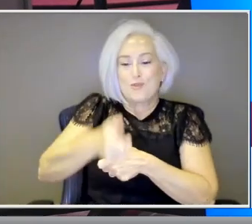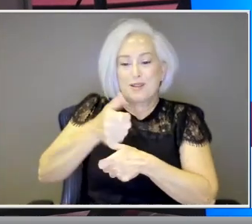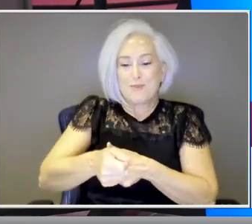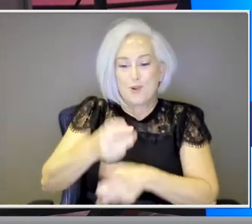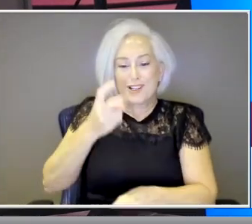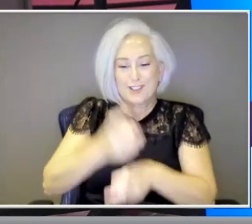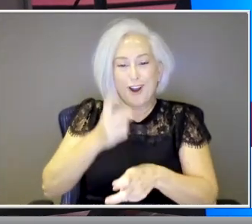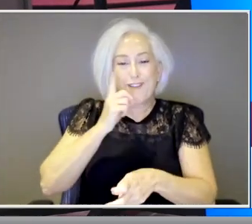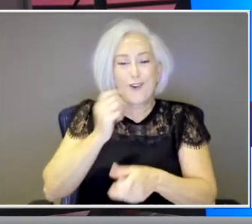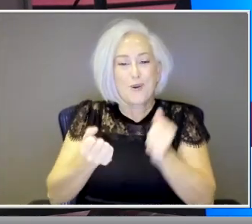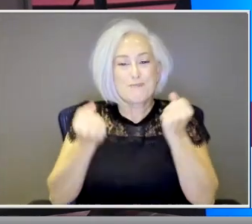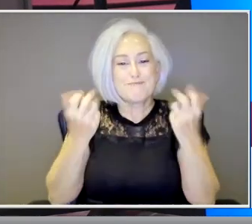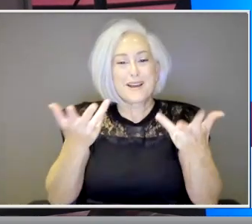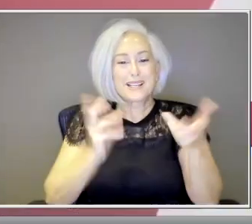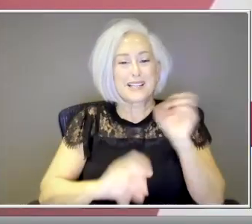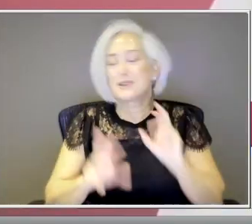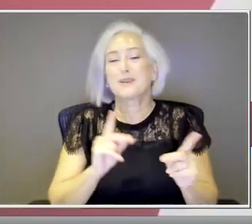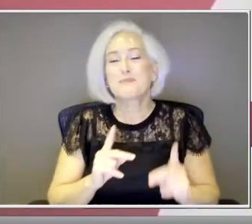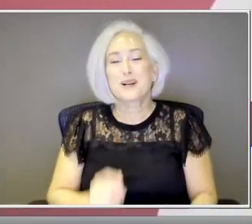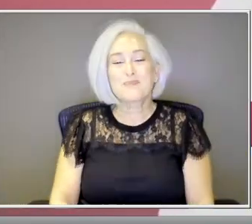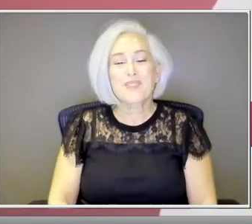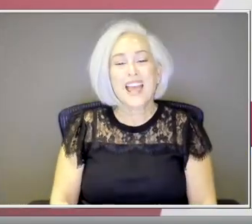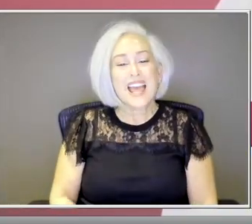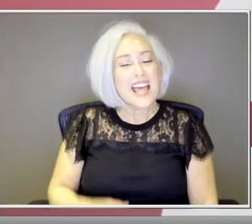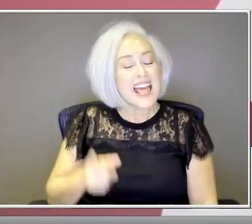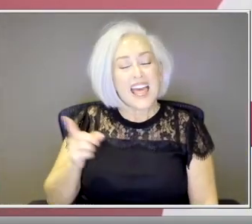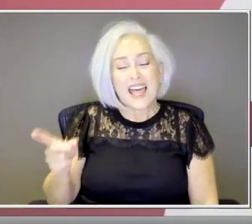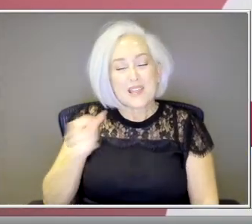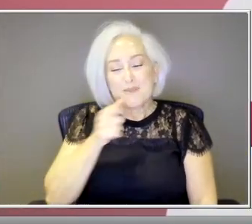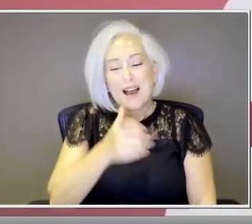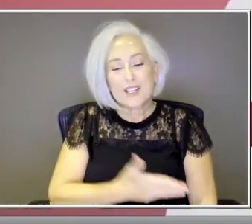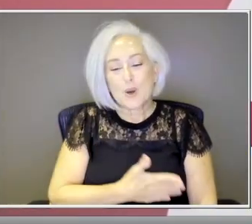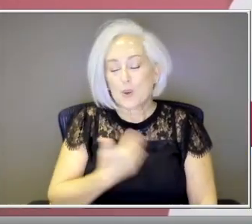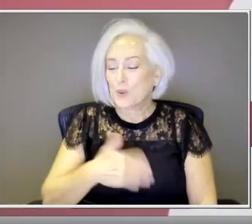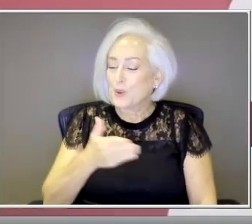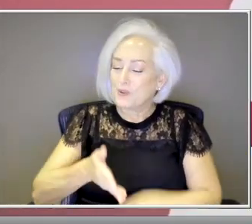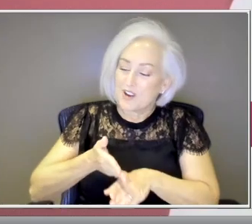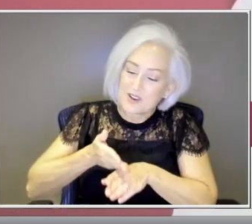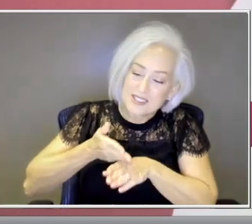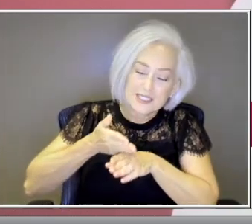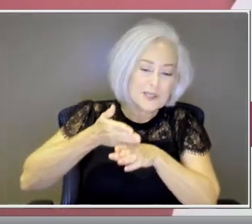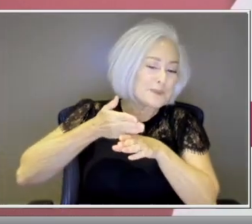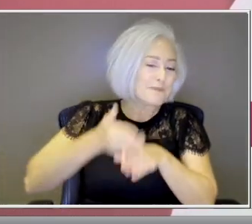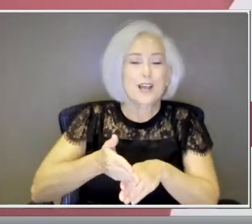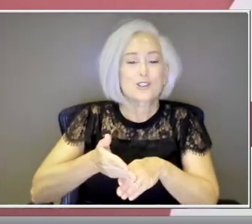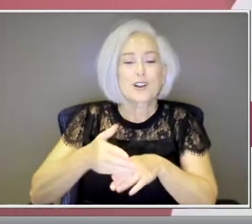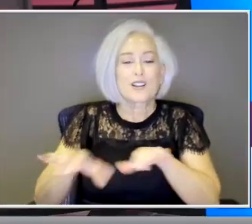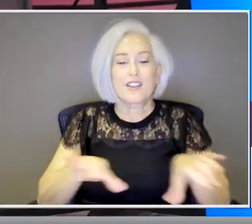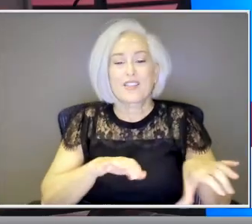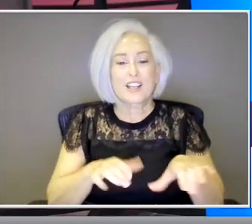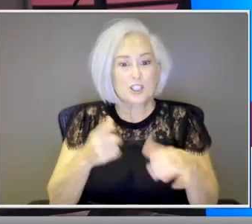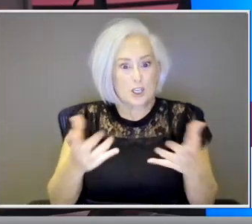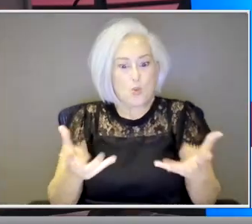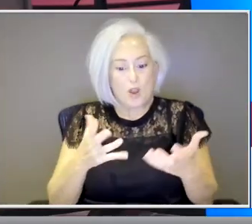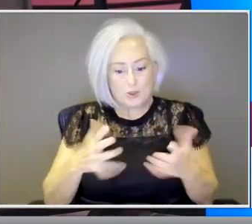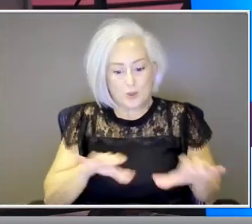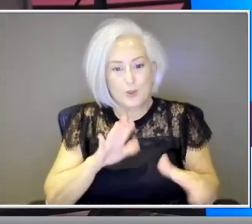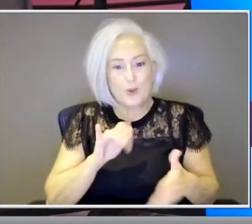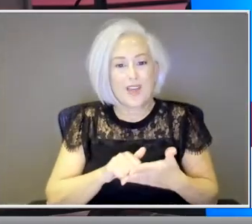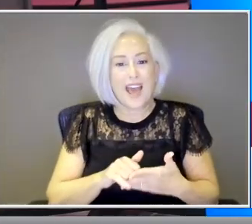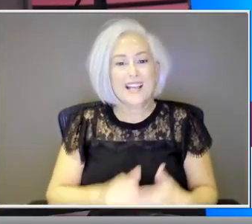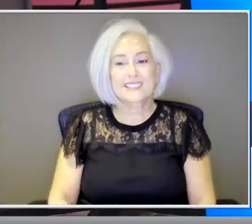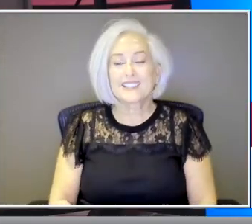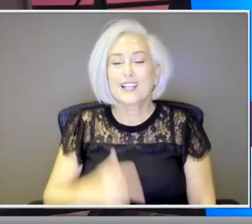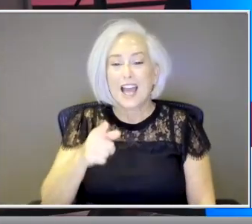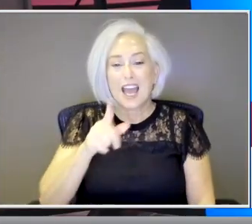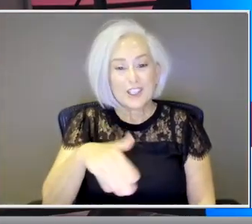floor, but yeah, it's a very specialized form that not many people do, and she wanted to go learn it. Well, you're next. Ready? Yeah. Show